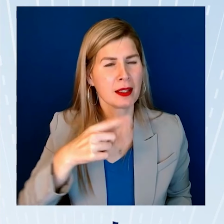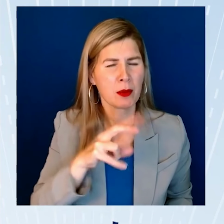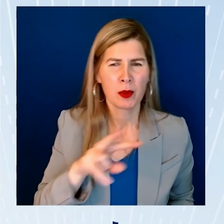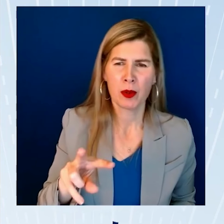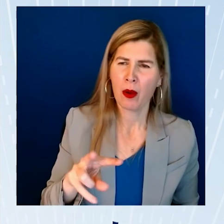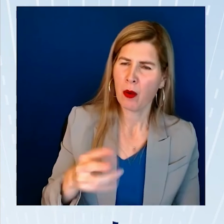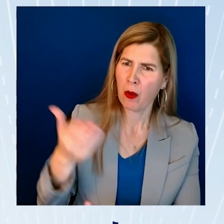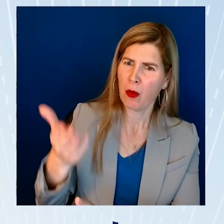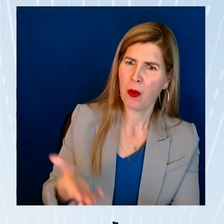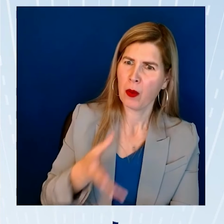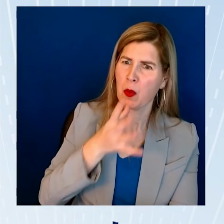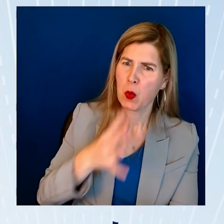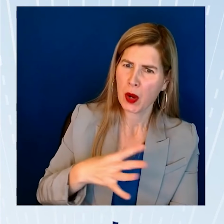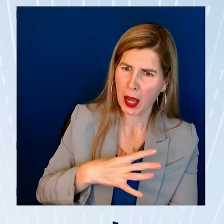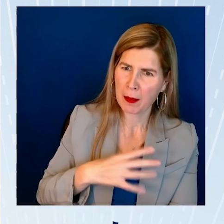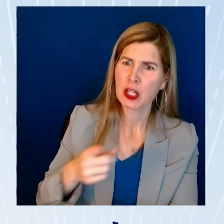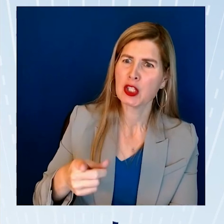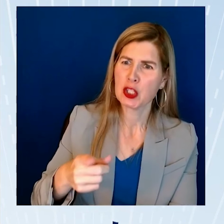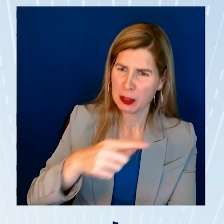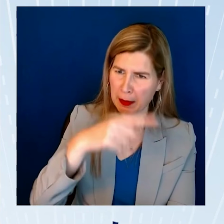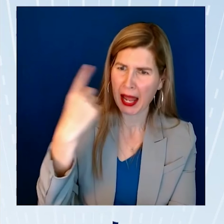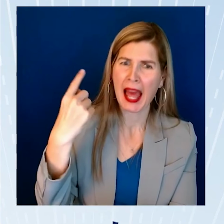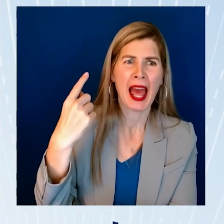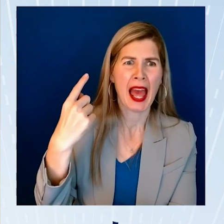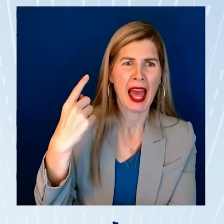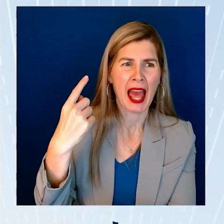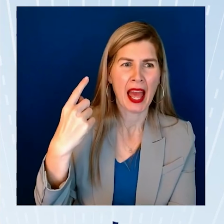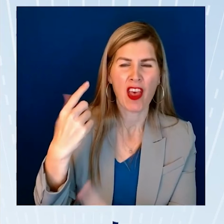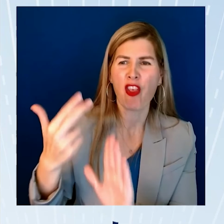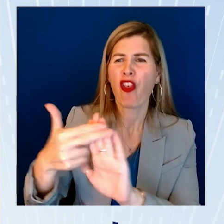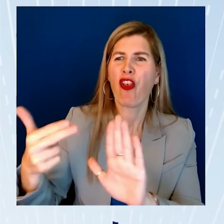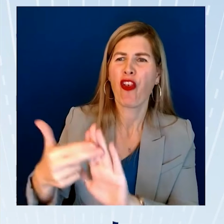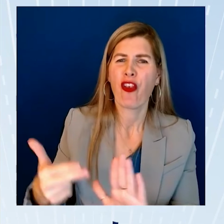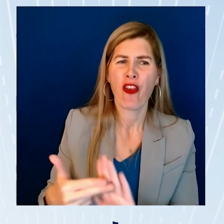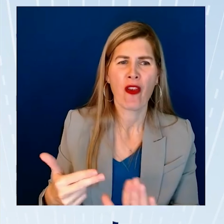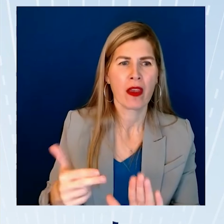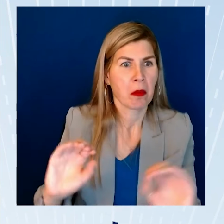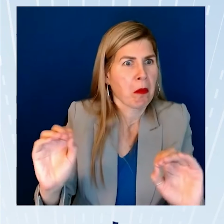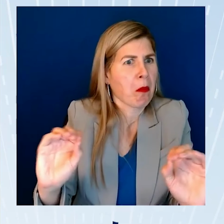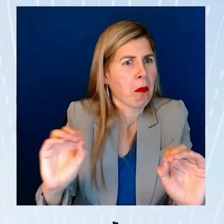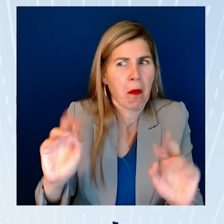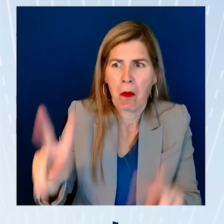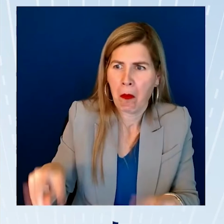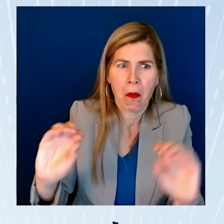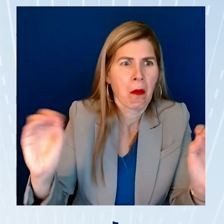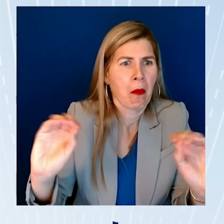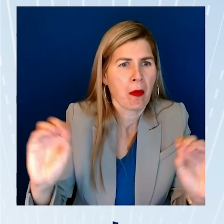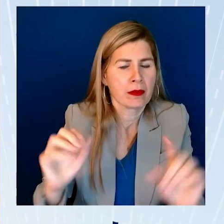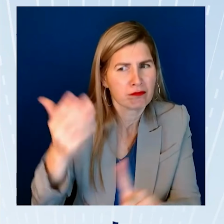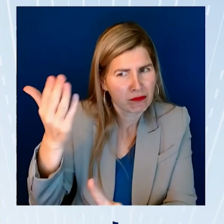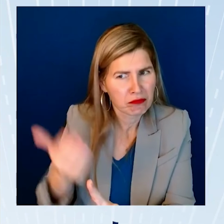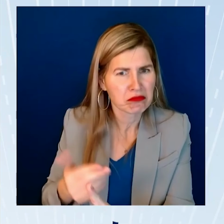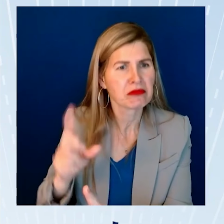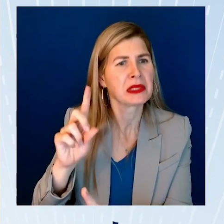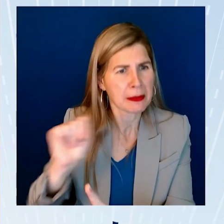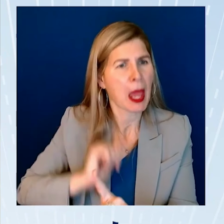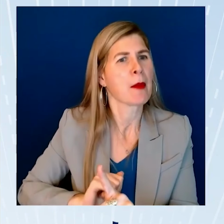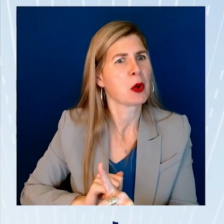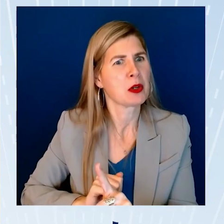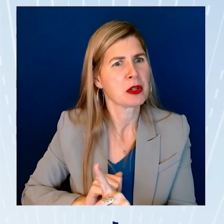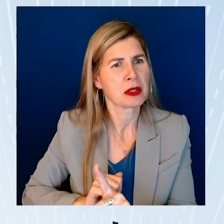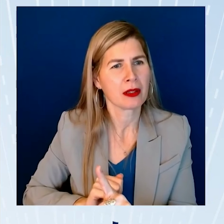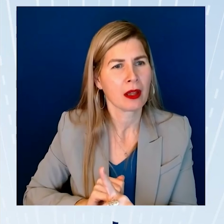is black, without any shame or stigma. Then we should be able to say, she is disabled, without any